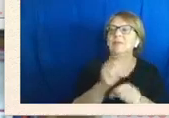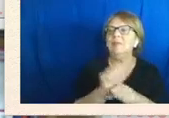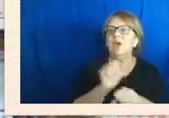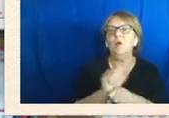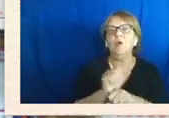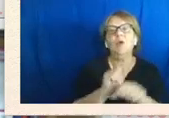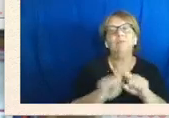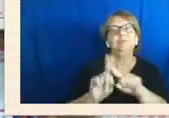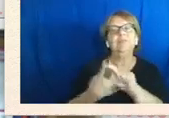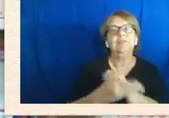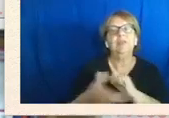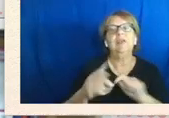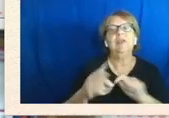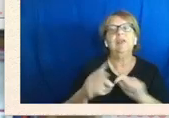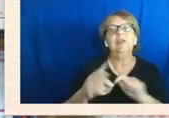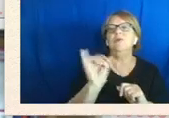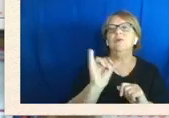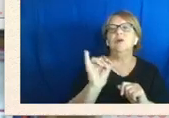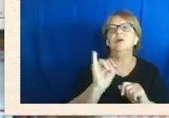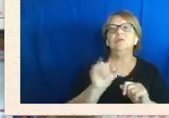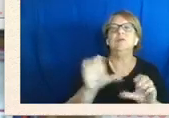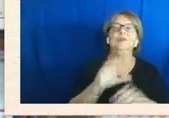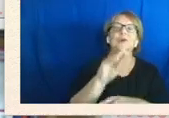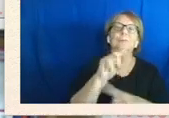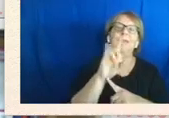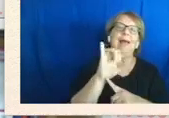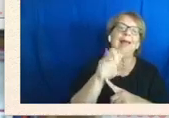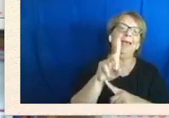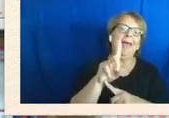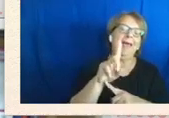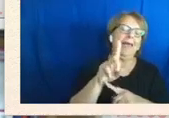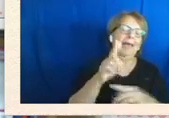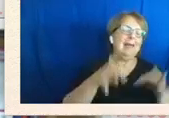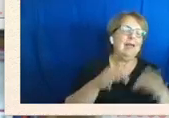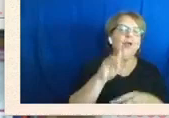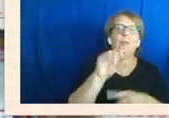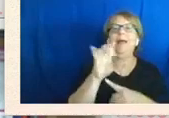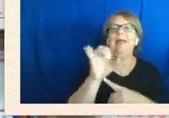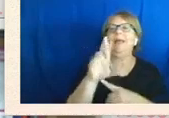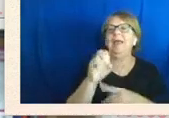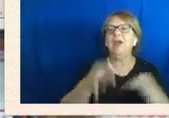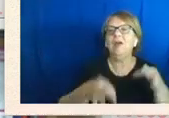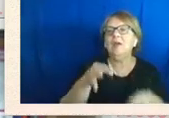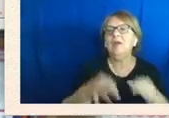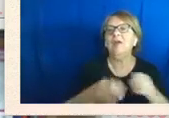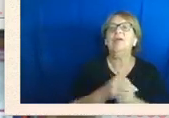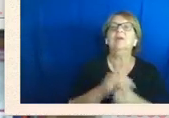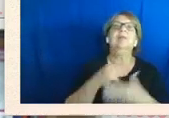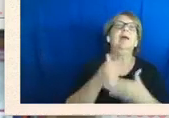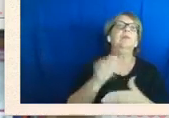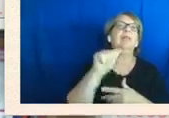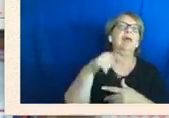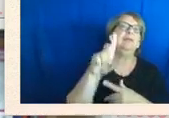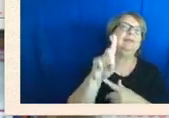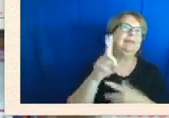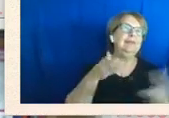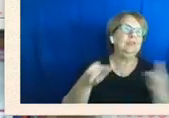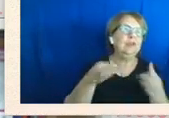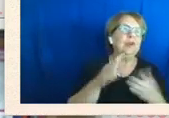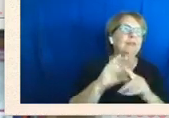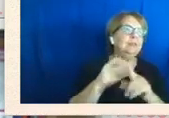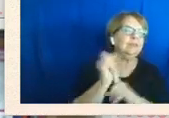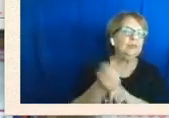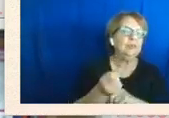do Medicaid hearings, Medicare hearings. They help with APD service situations.